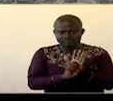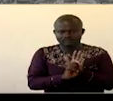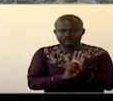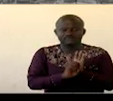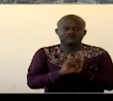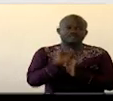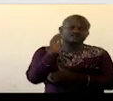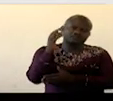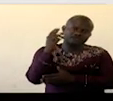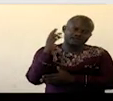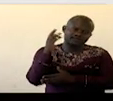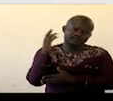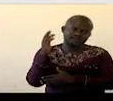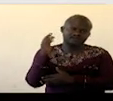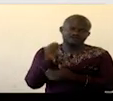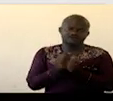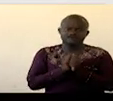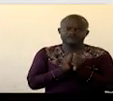plants